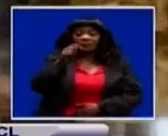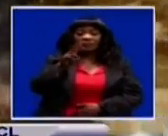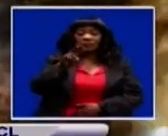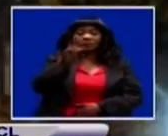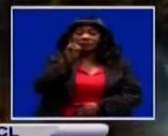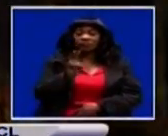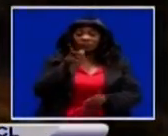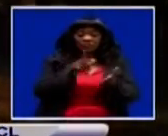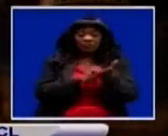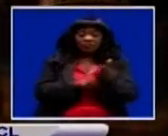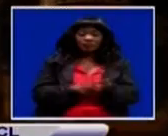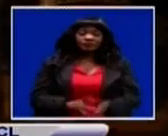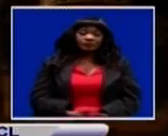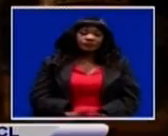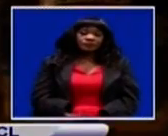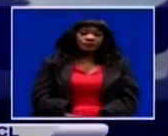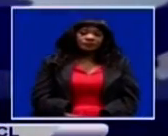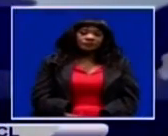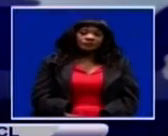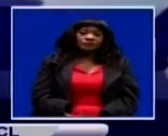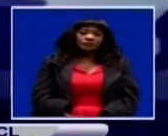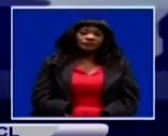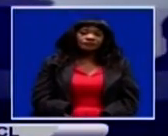News, Lusaka.